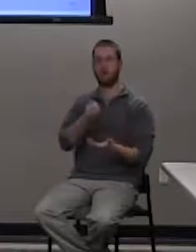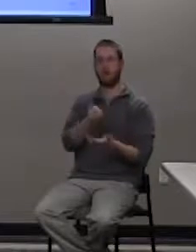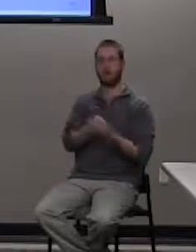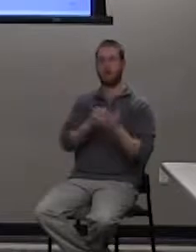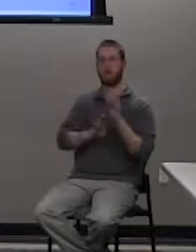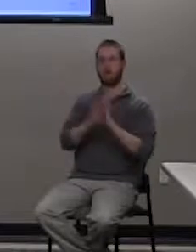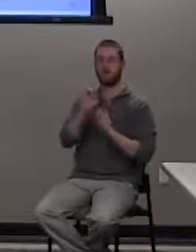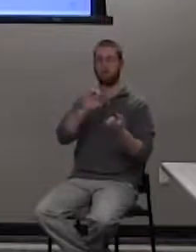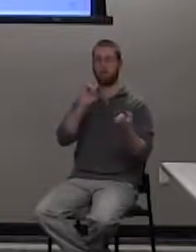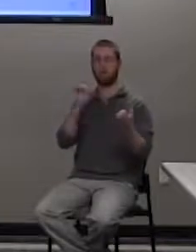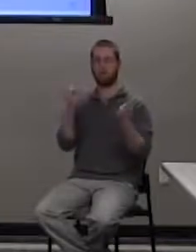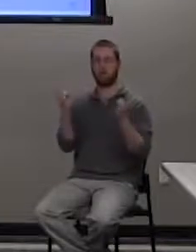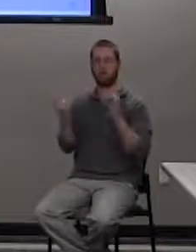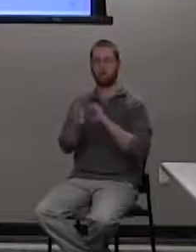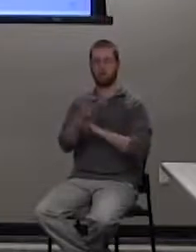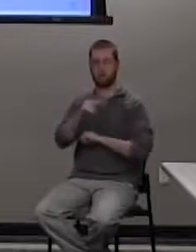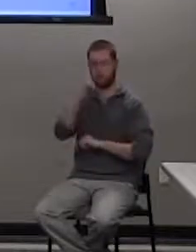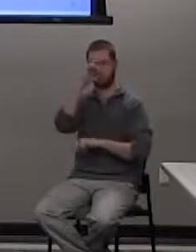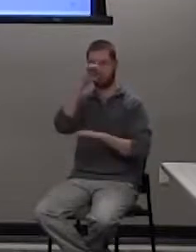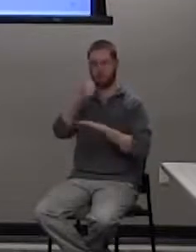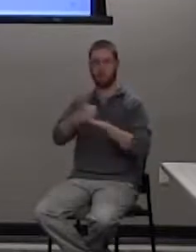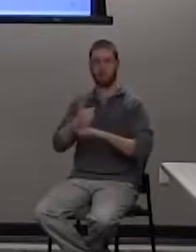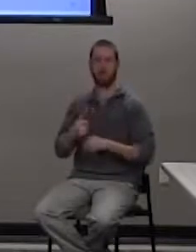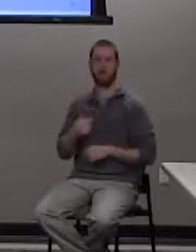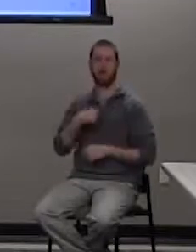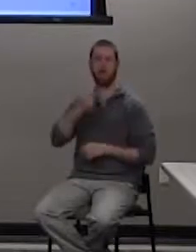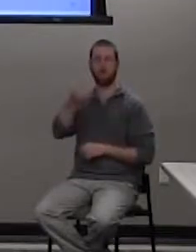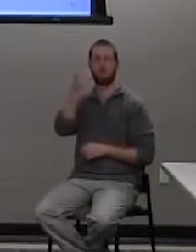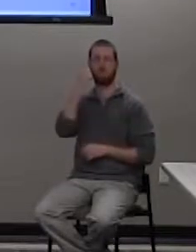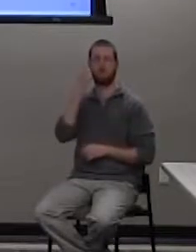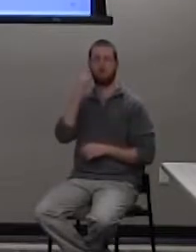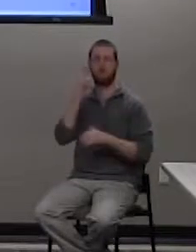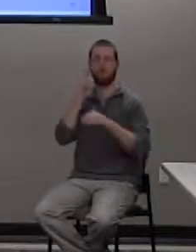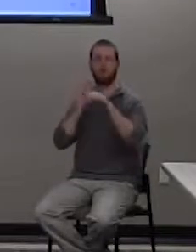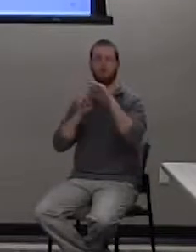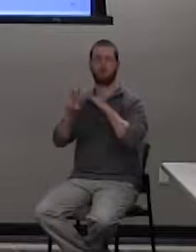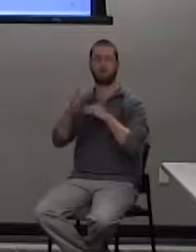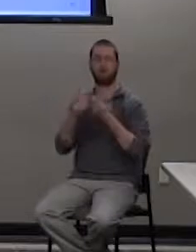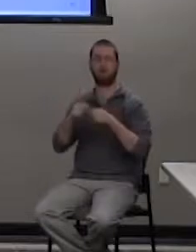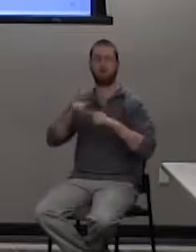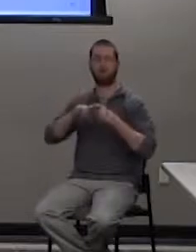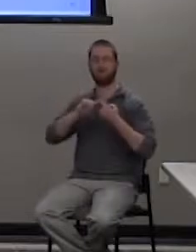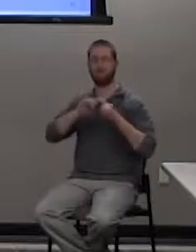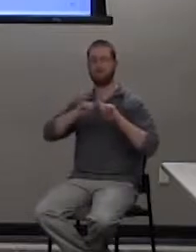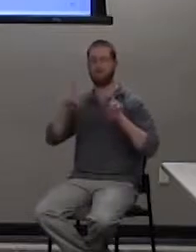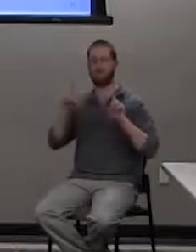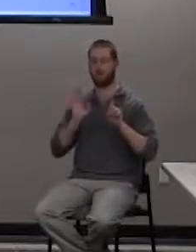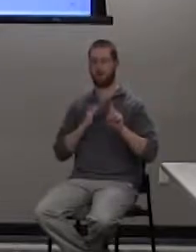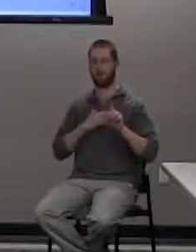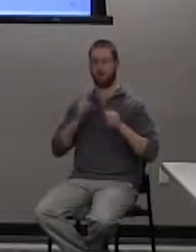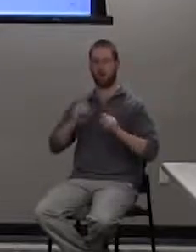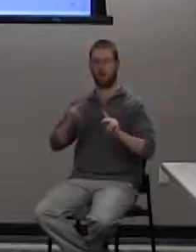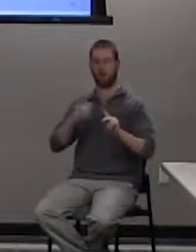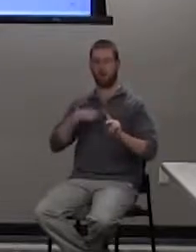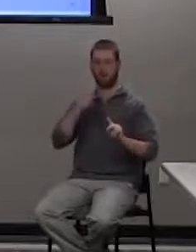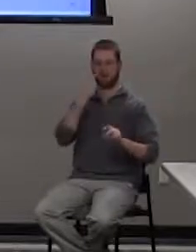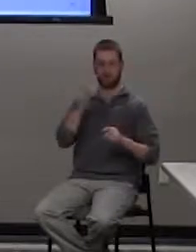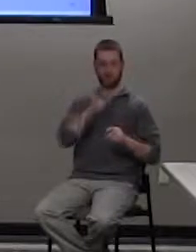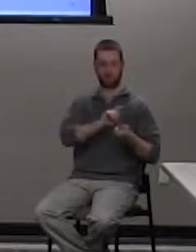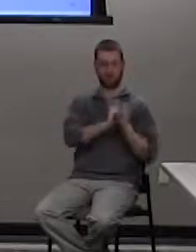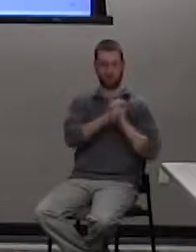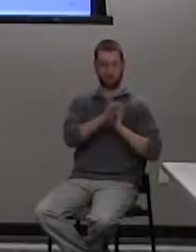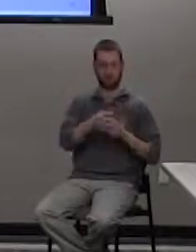the paradigm. It's taking, I understand why projections may differ from what we see as an opportunity, because we're looking at how do we change